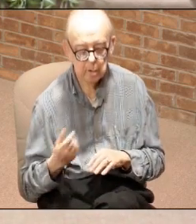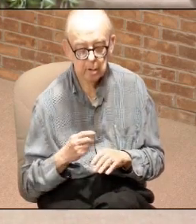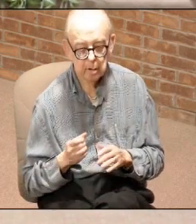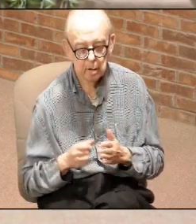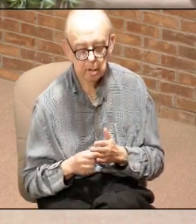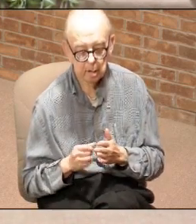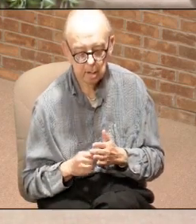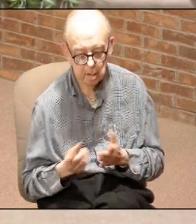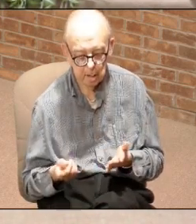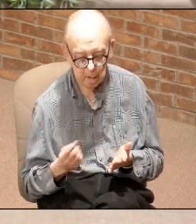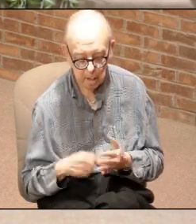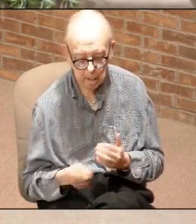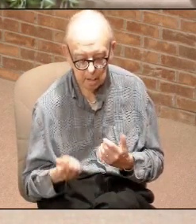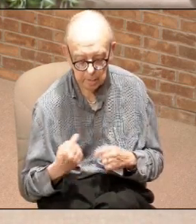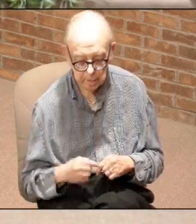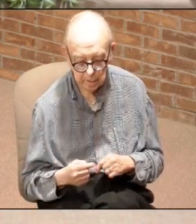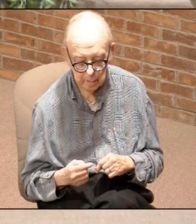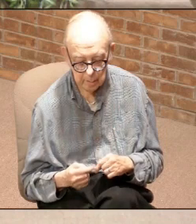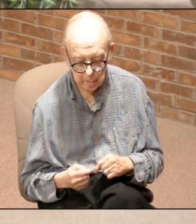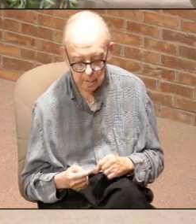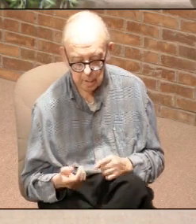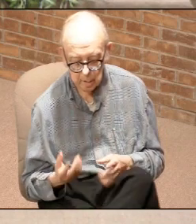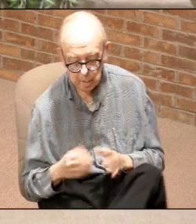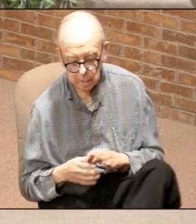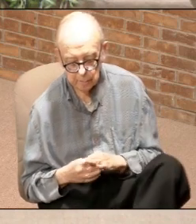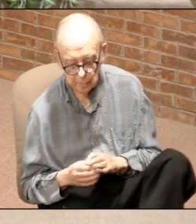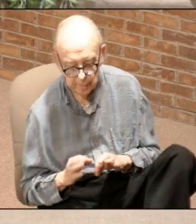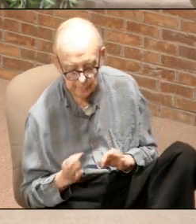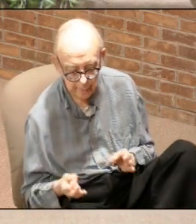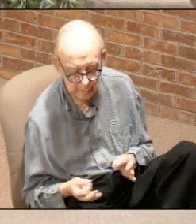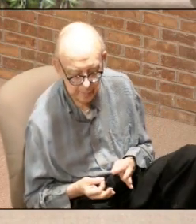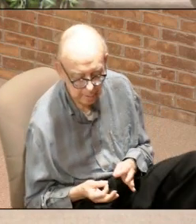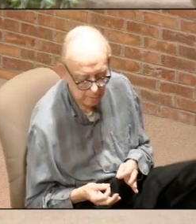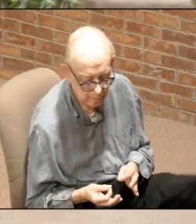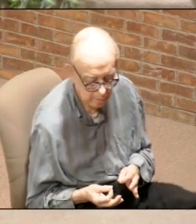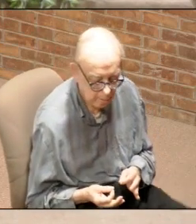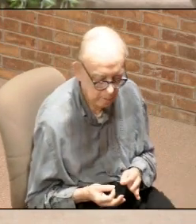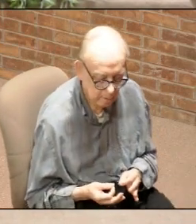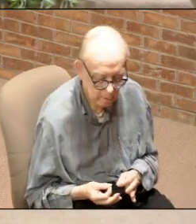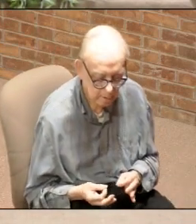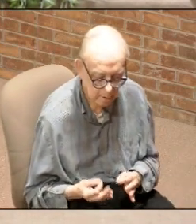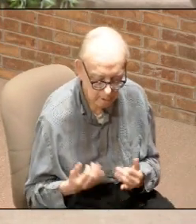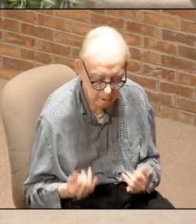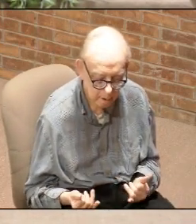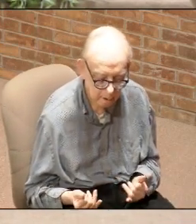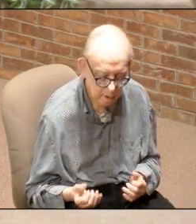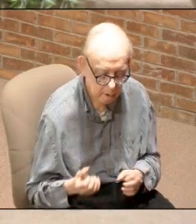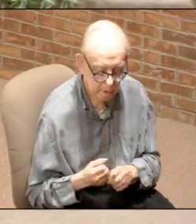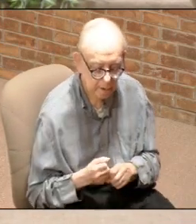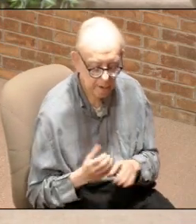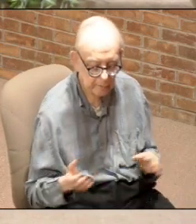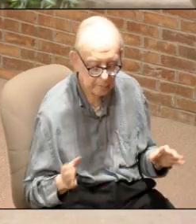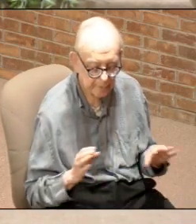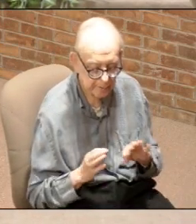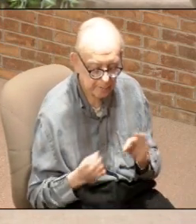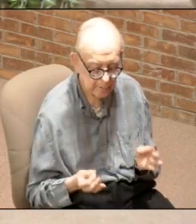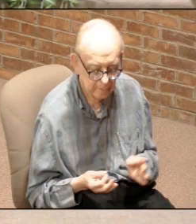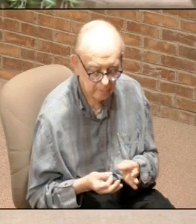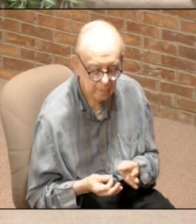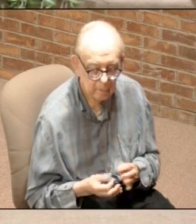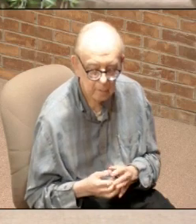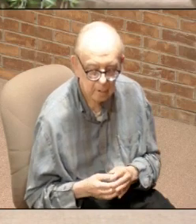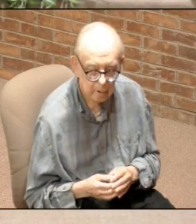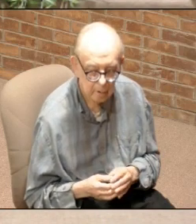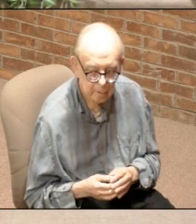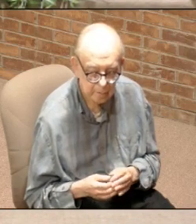letter you come by statement you come and you come to join this family and now you've got a big family that you've become